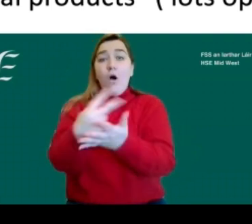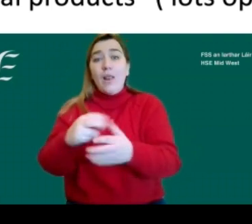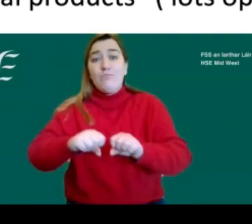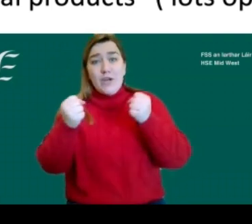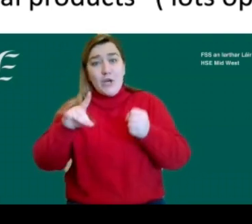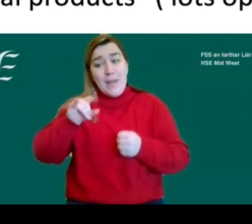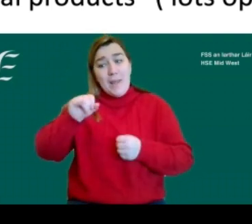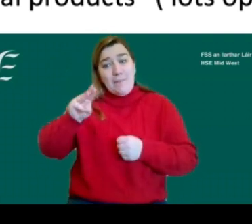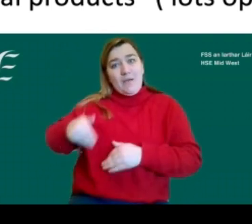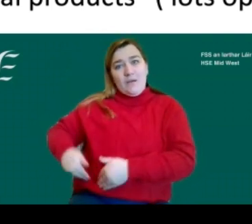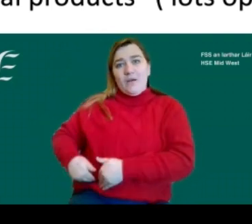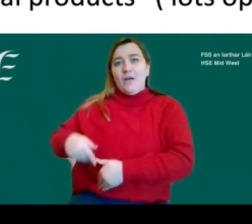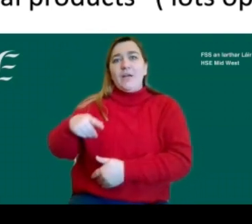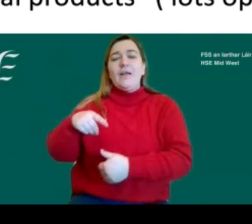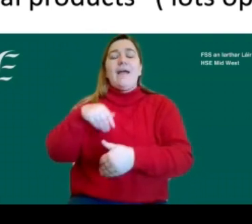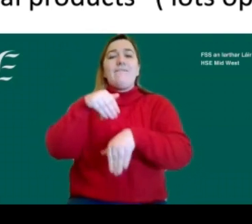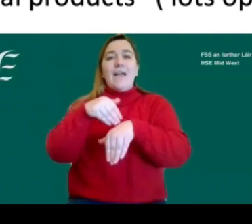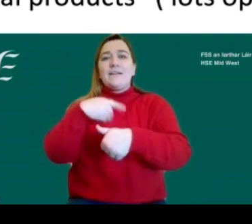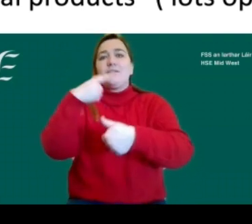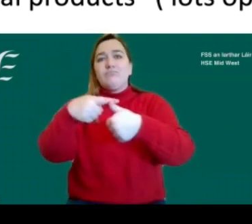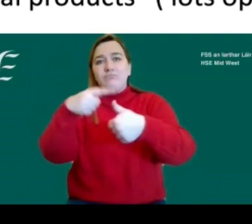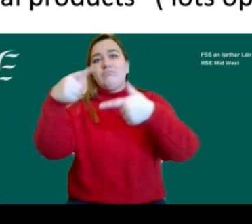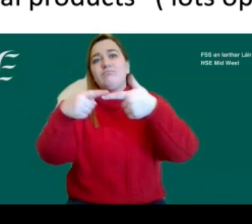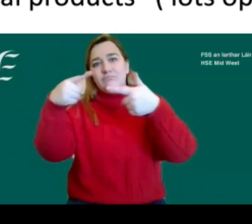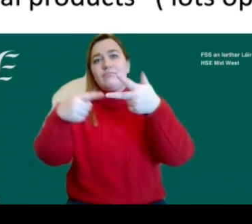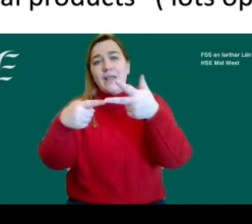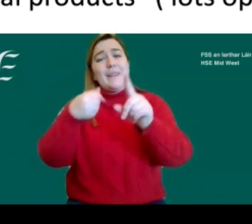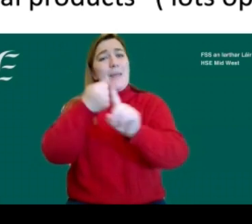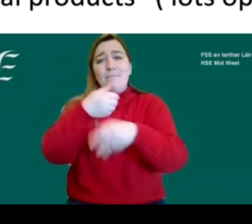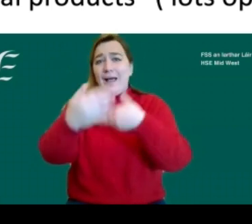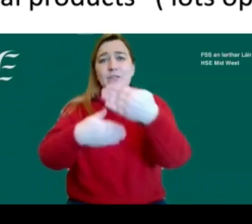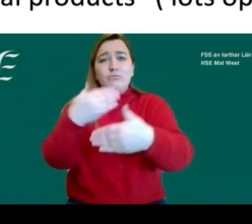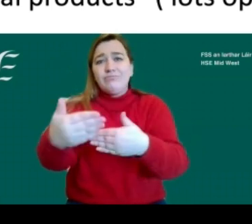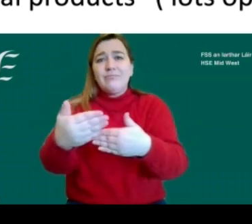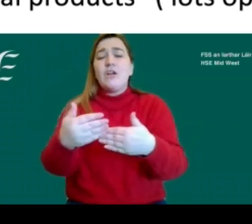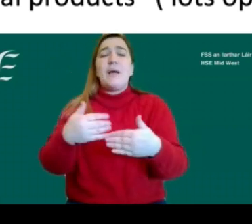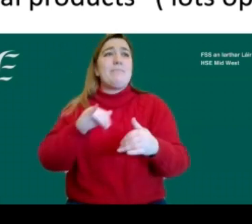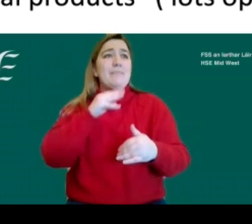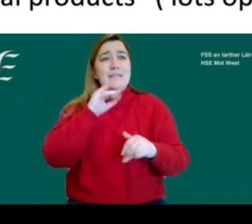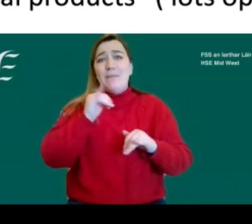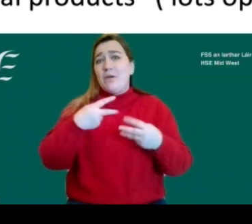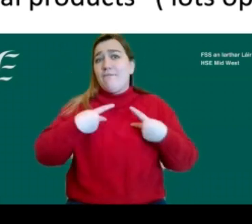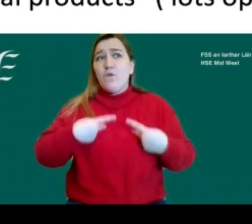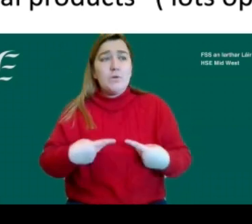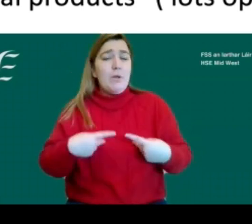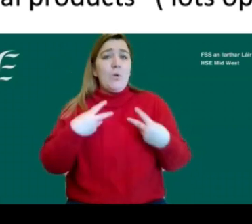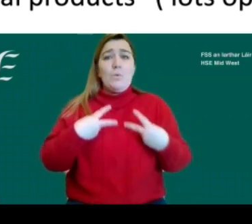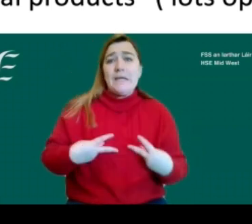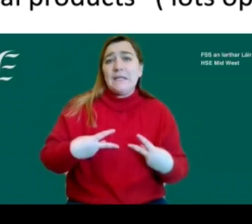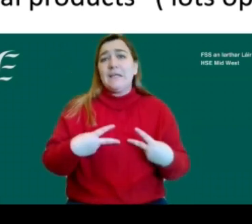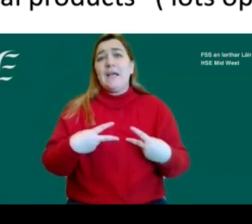fall and break your hip, one thing happens after the other. It leads to pneumonias and heart conditions and frailty. And sometimes you end up in residential